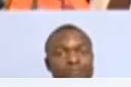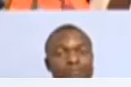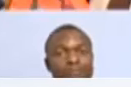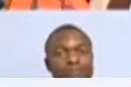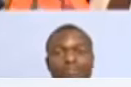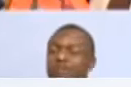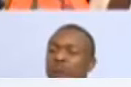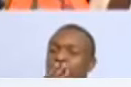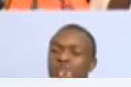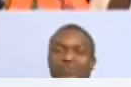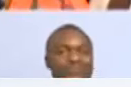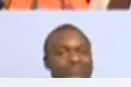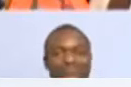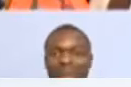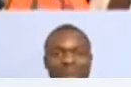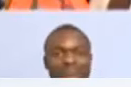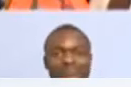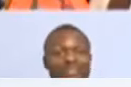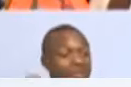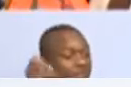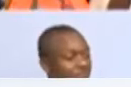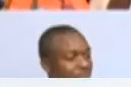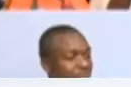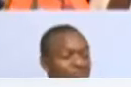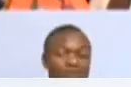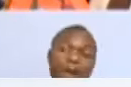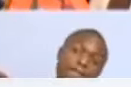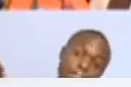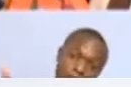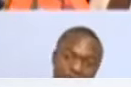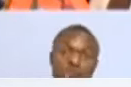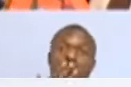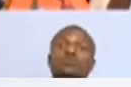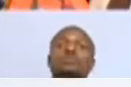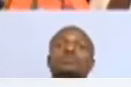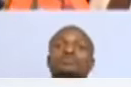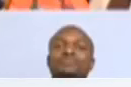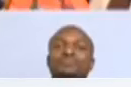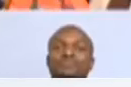excellent. Investments coming in, excellent.